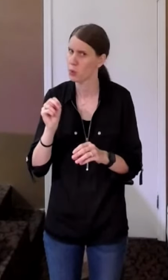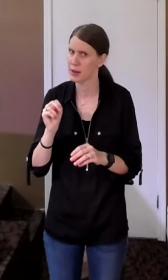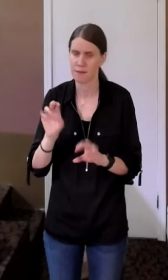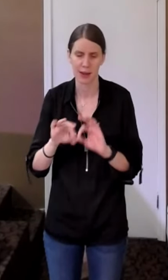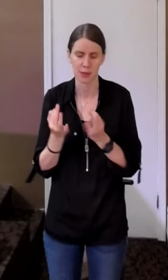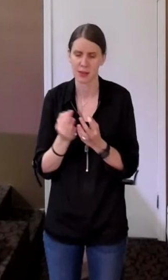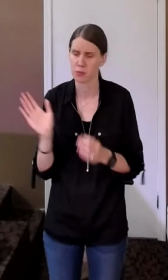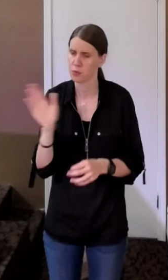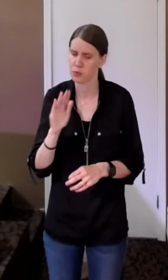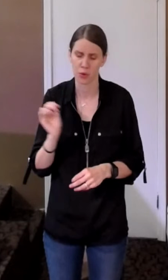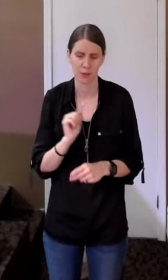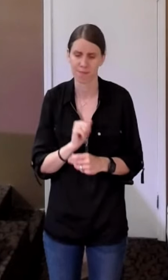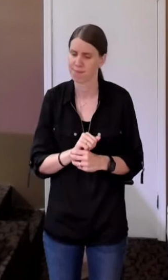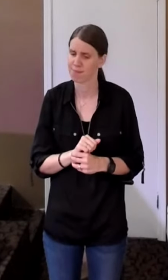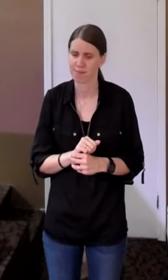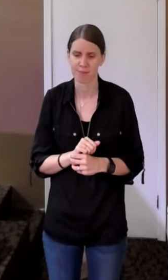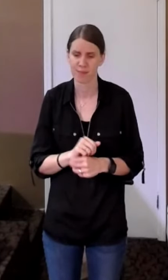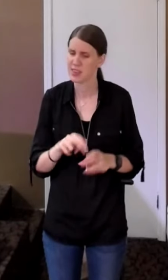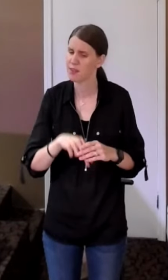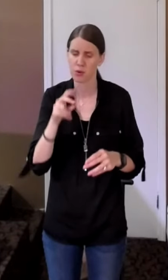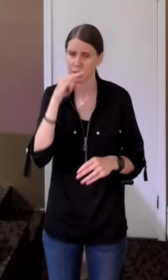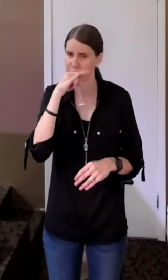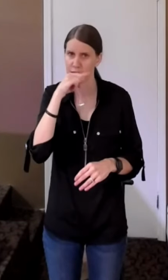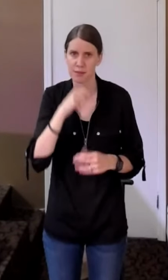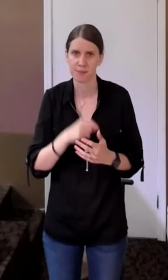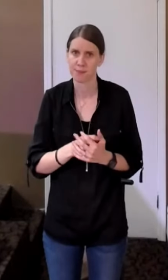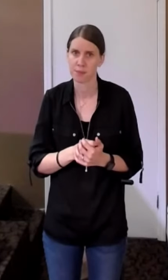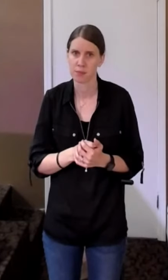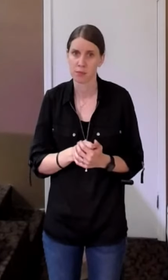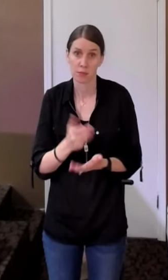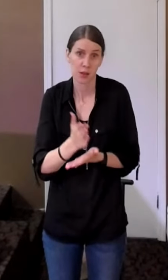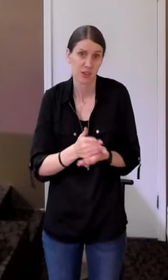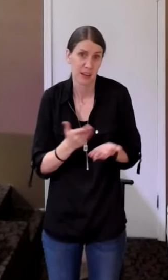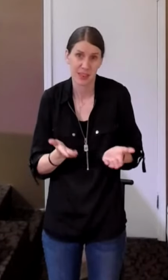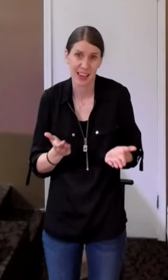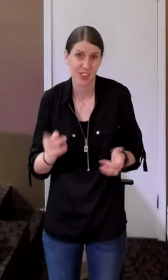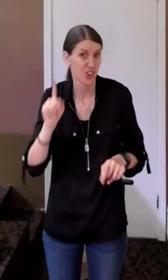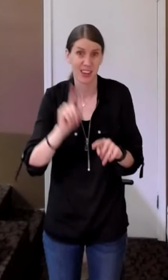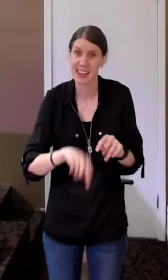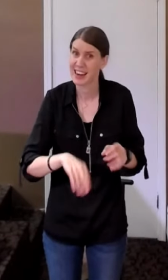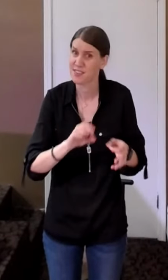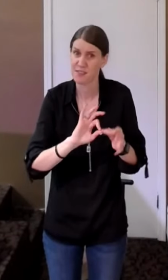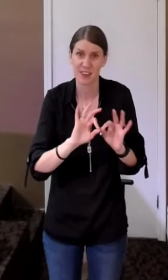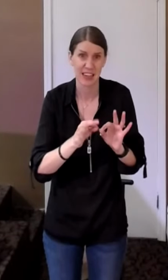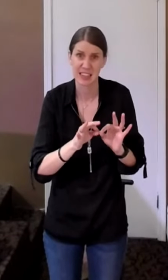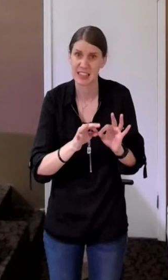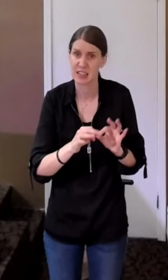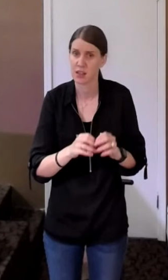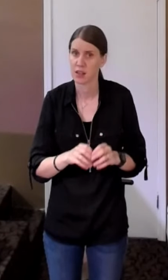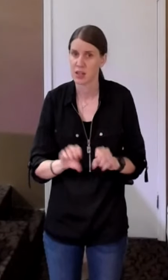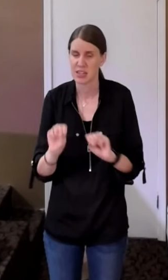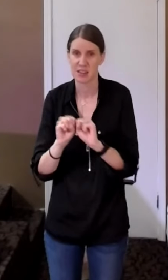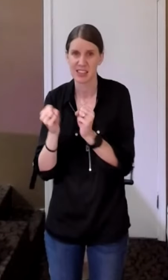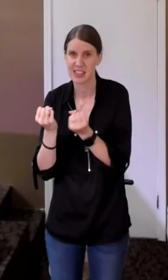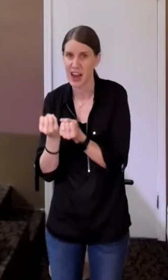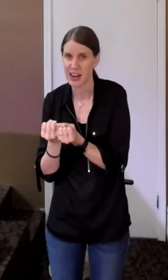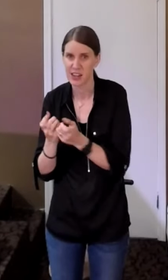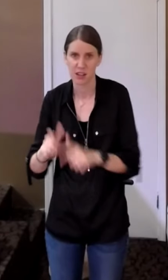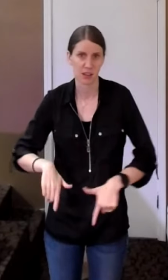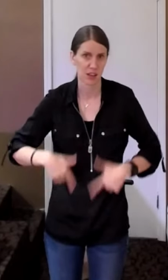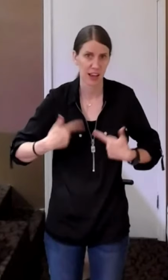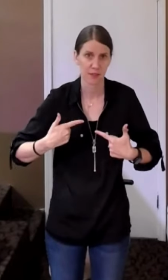family. Never quit on your kids. There are things that we can't come back from in society, in our